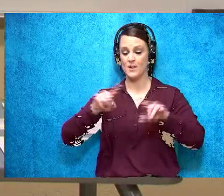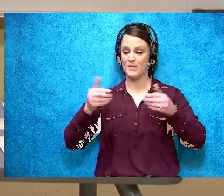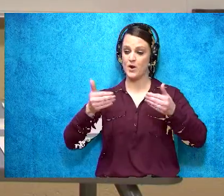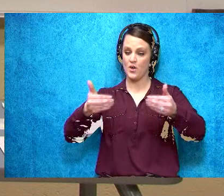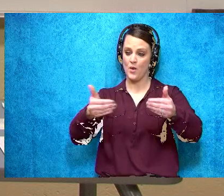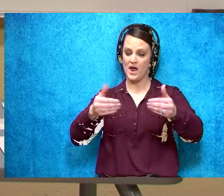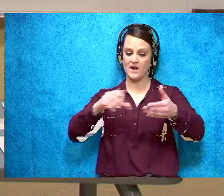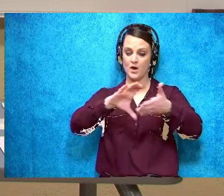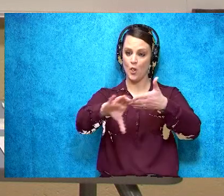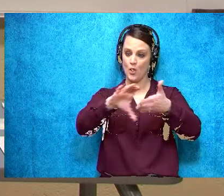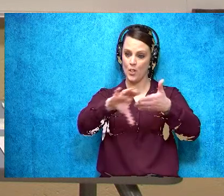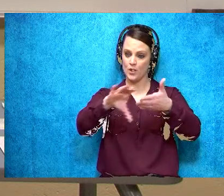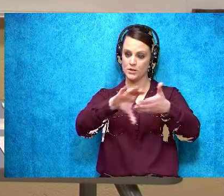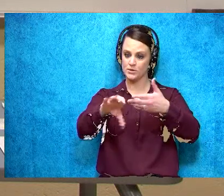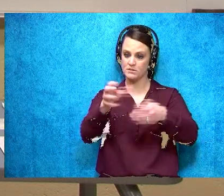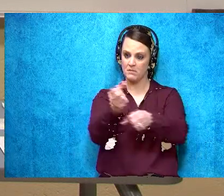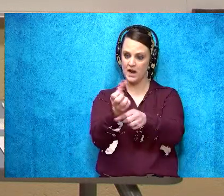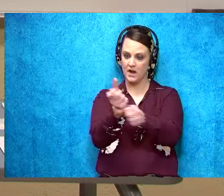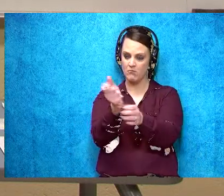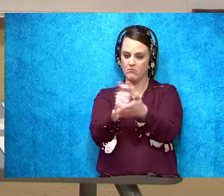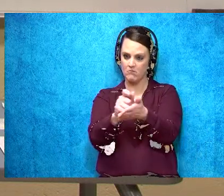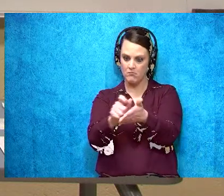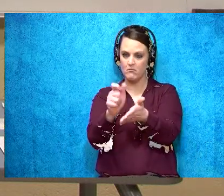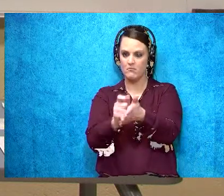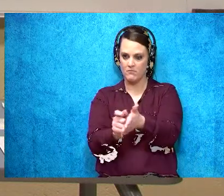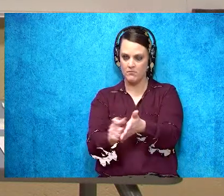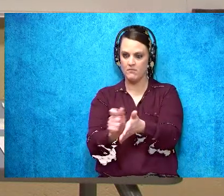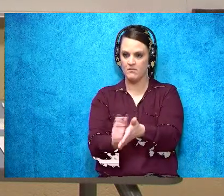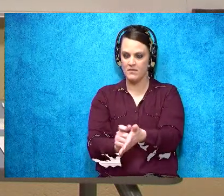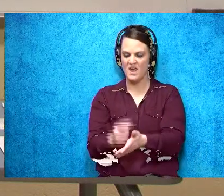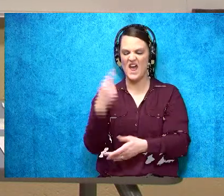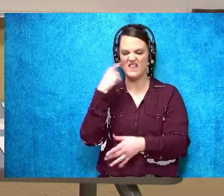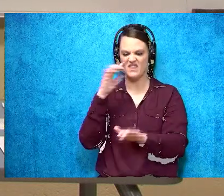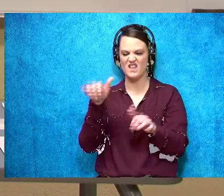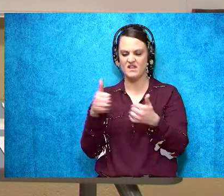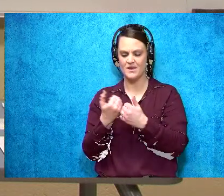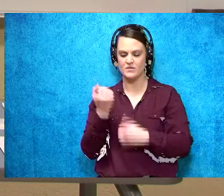make the cards. I think you would. I think you understand the game.